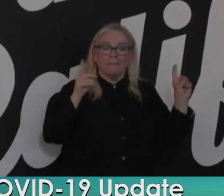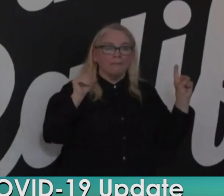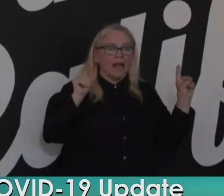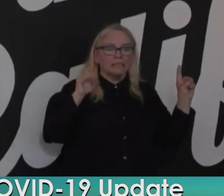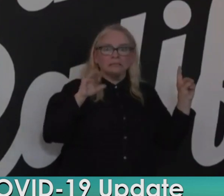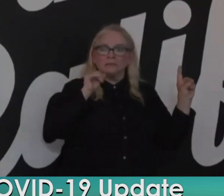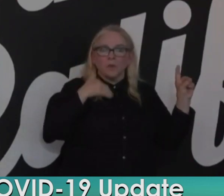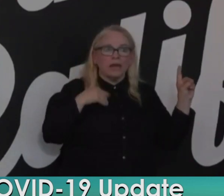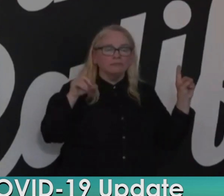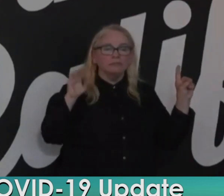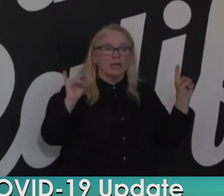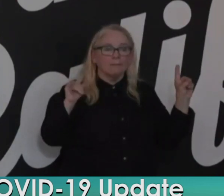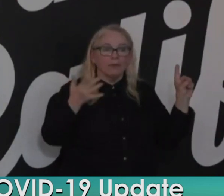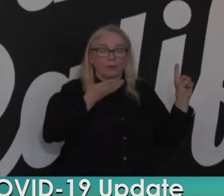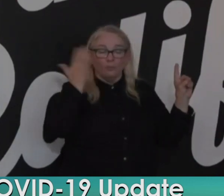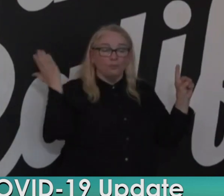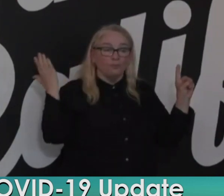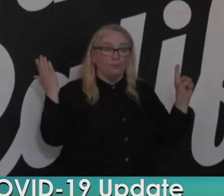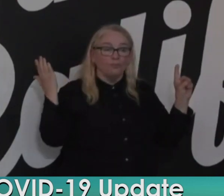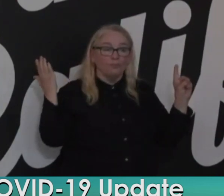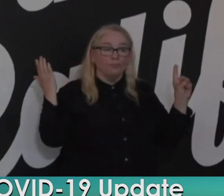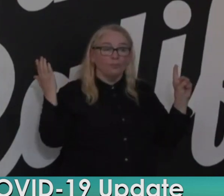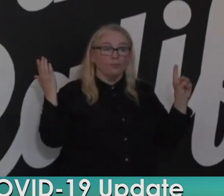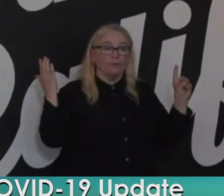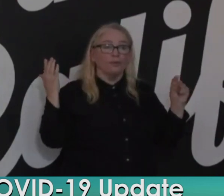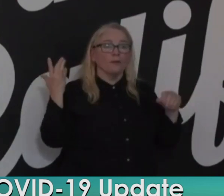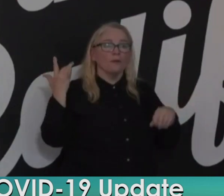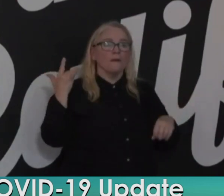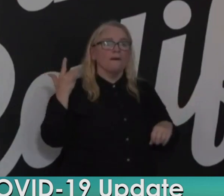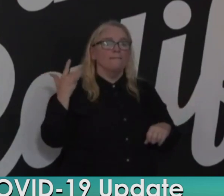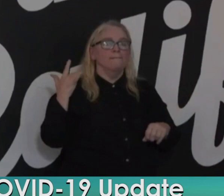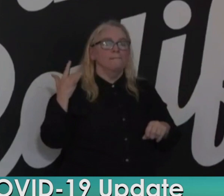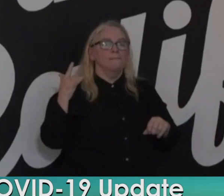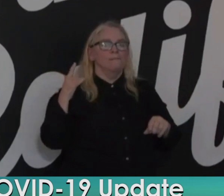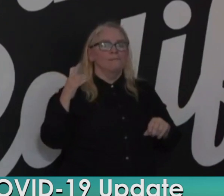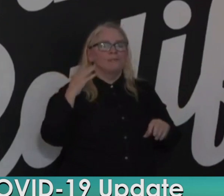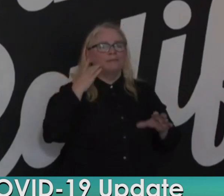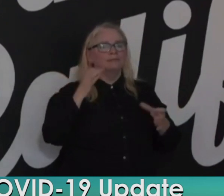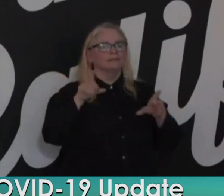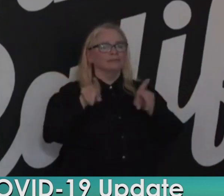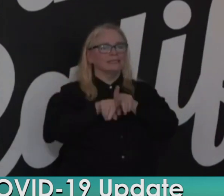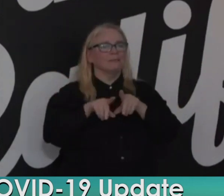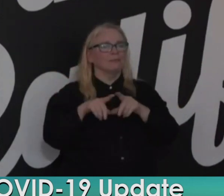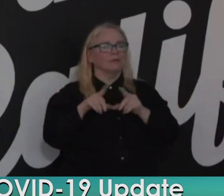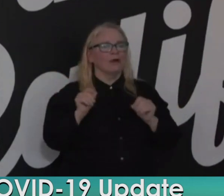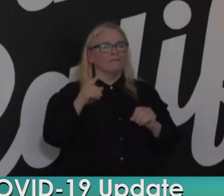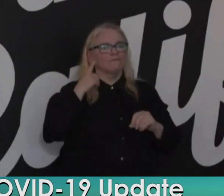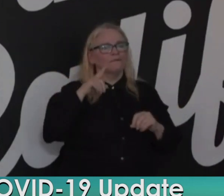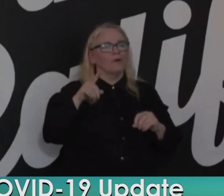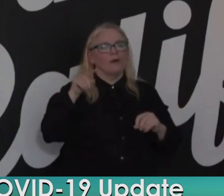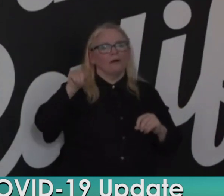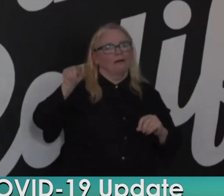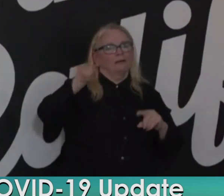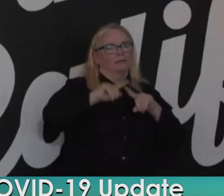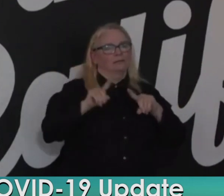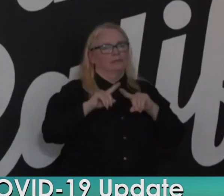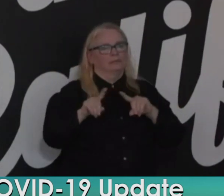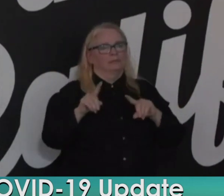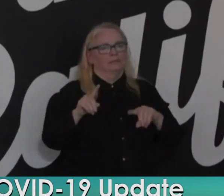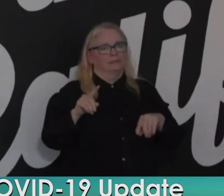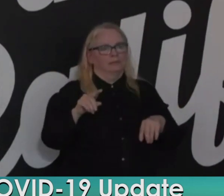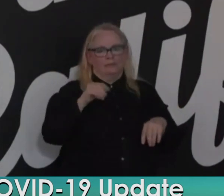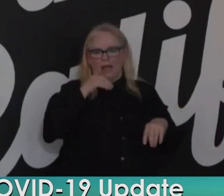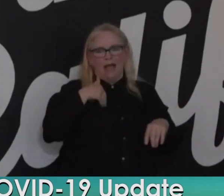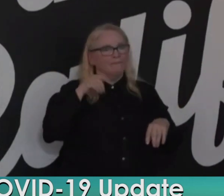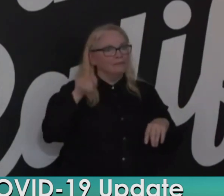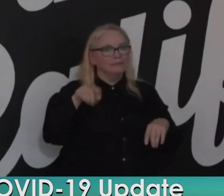their responsibilities to do similar work all across the country to even get the debit cards. We worked with them to work some of those